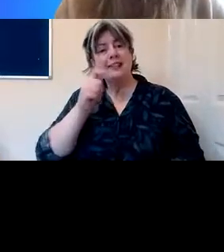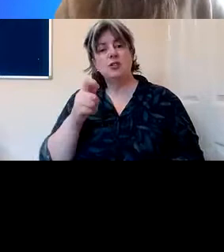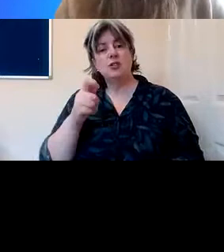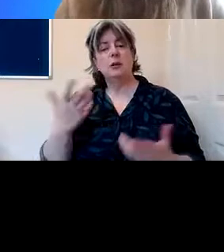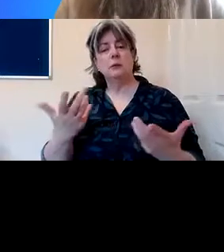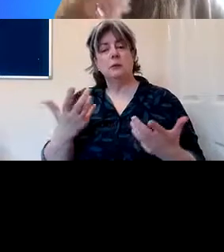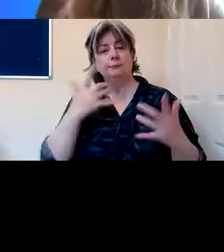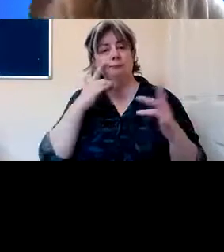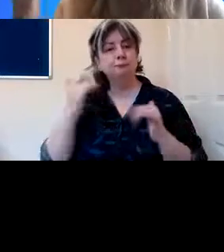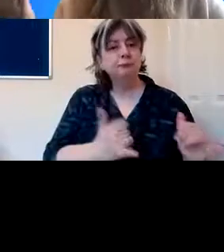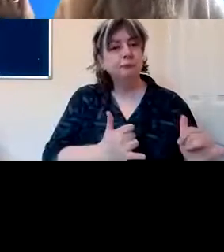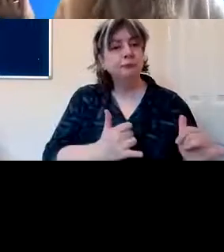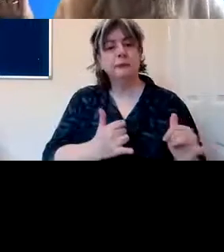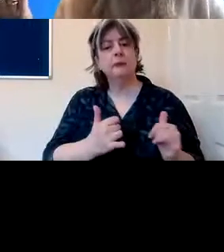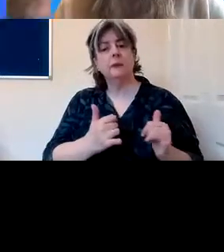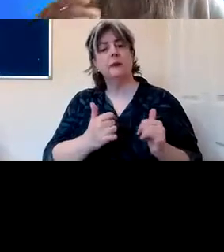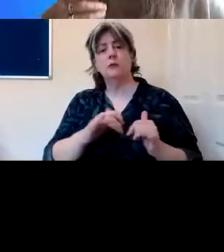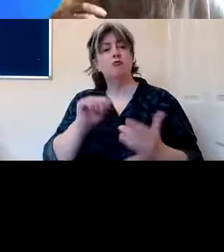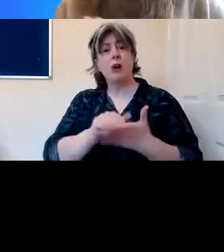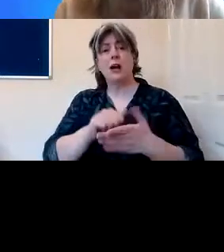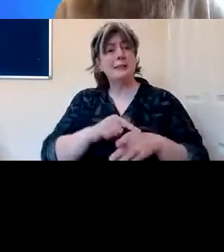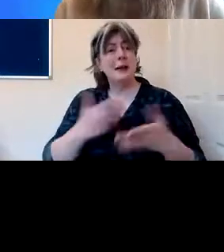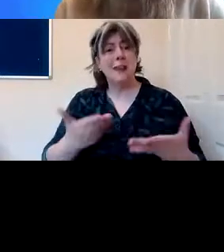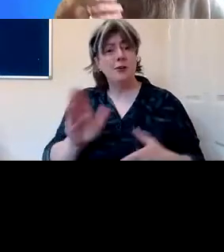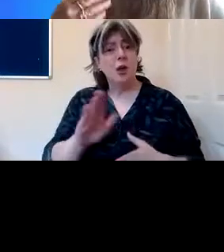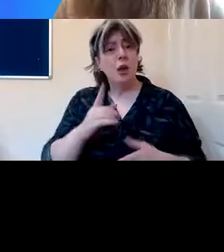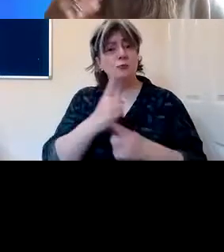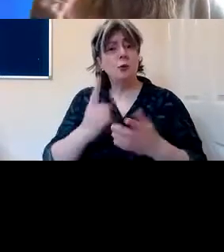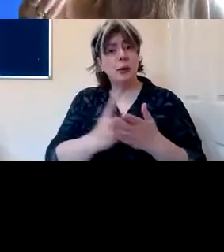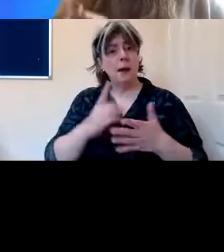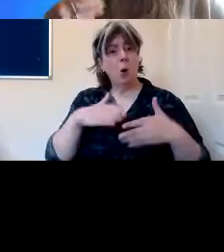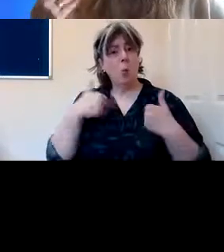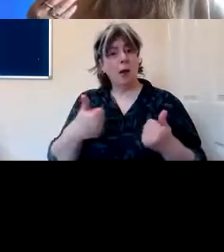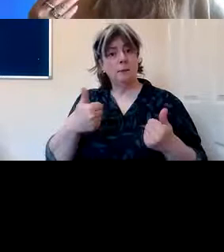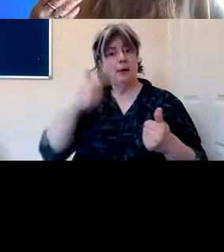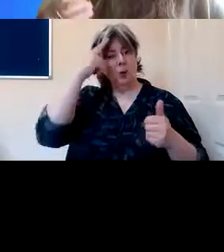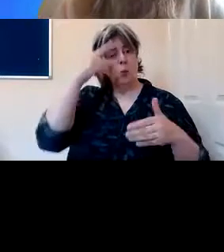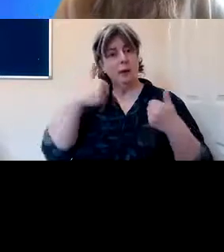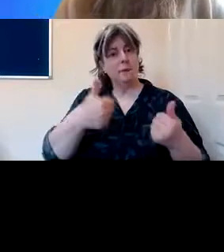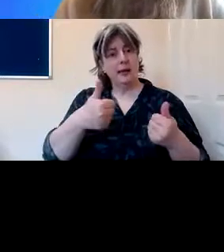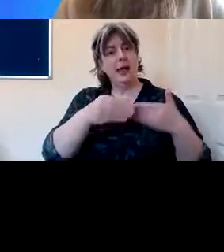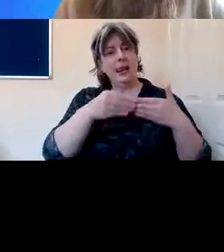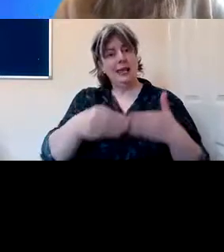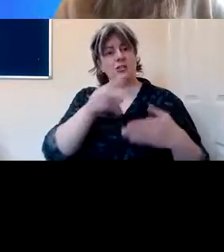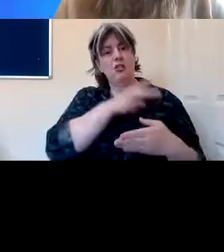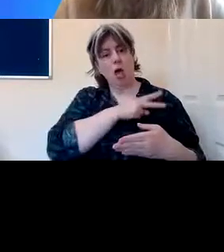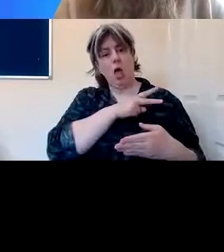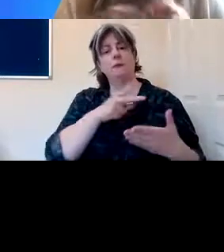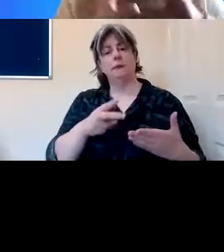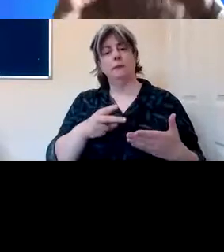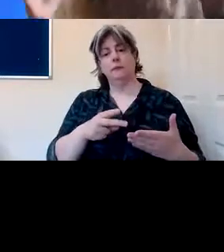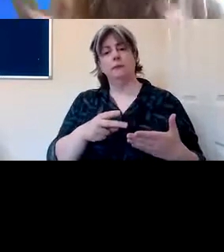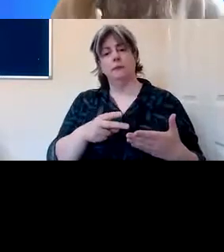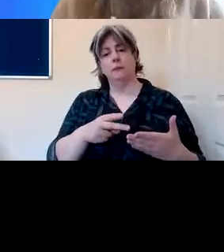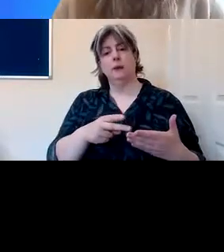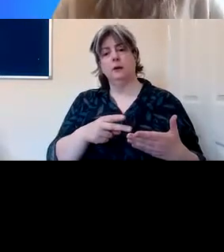the time. We're talking about well-being. We're talking about the well-being of leaders and of staff. Without a doubt, it doesn't matter how